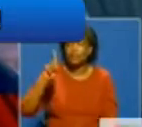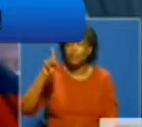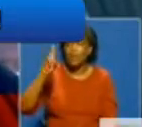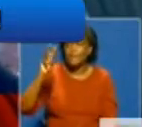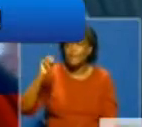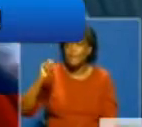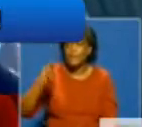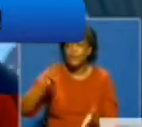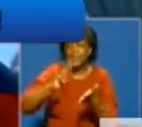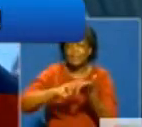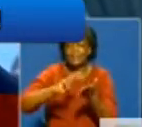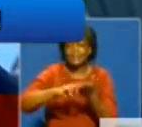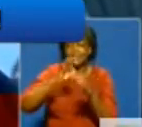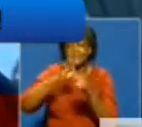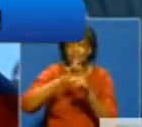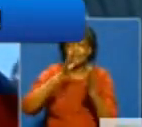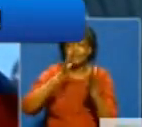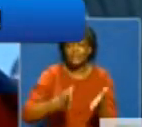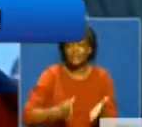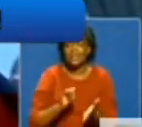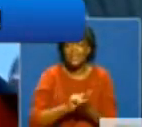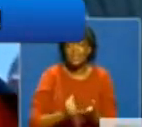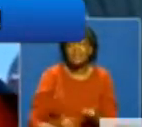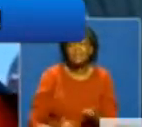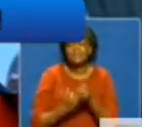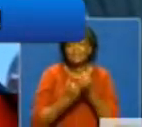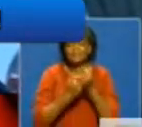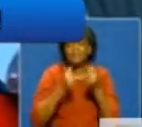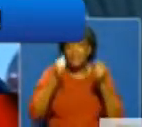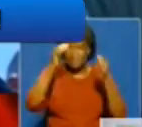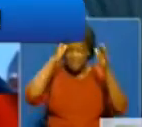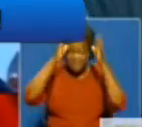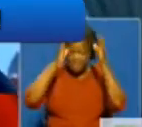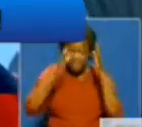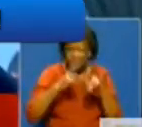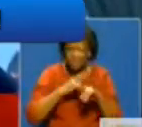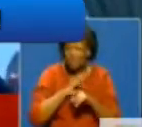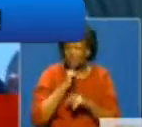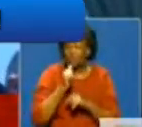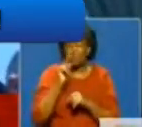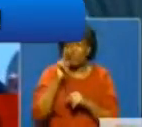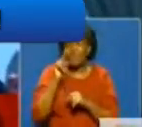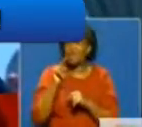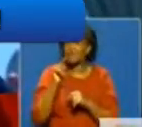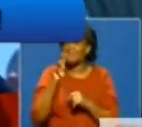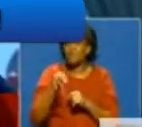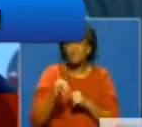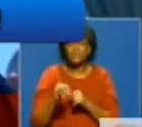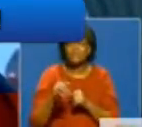registered voters that they support the initiative, not 1 million signatures.